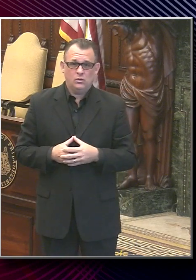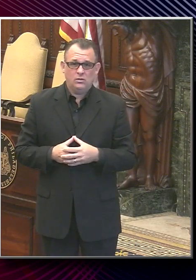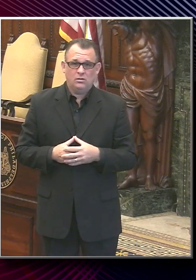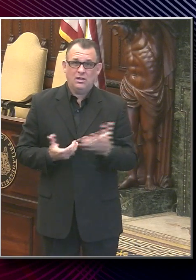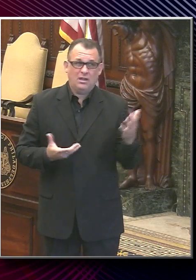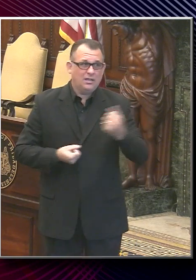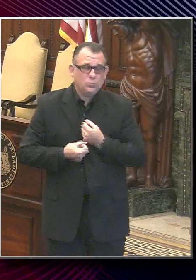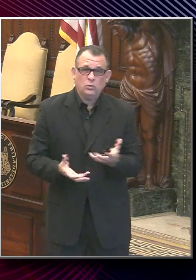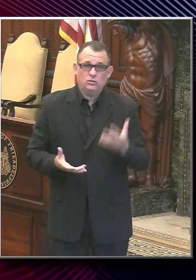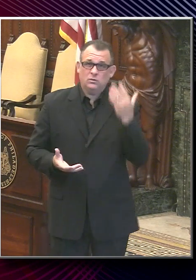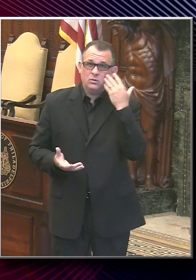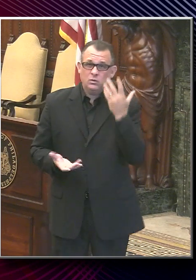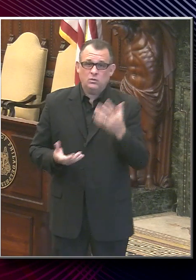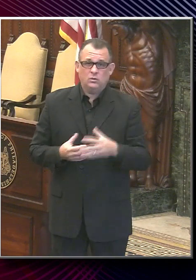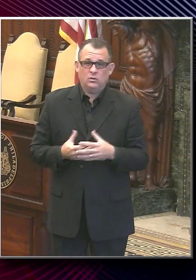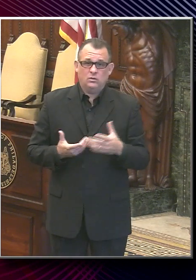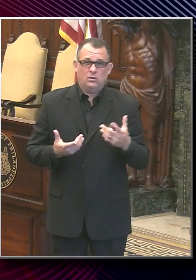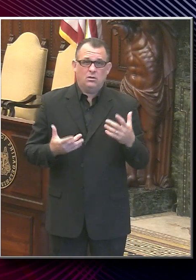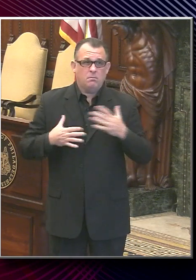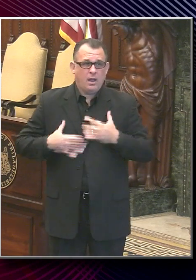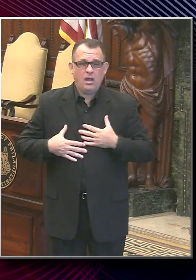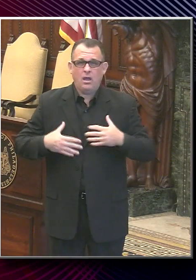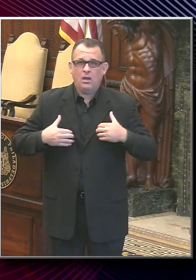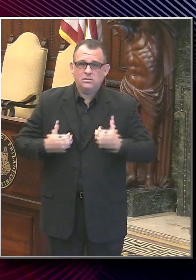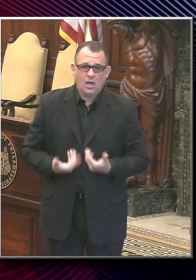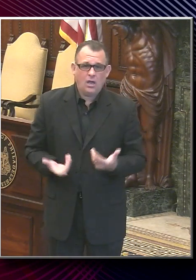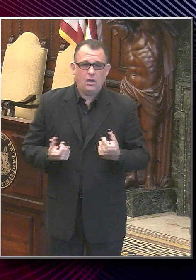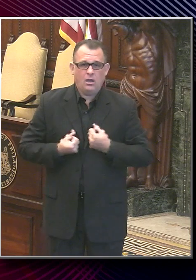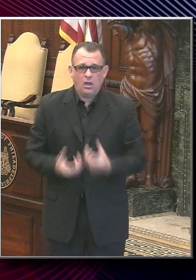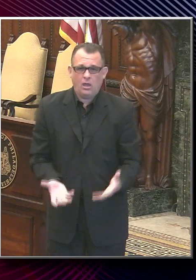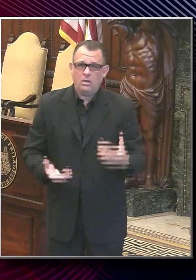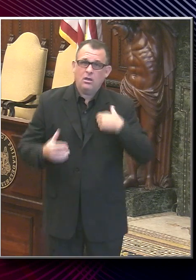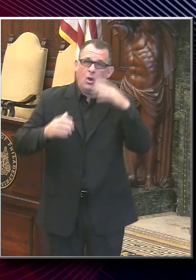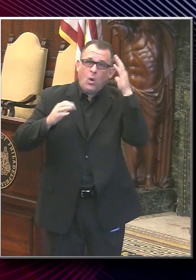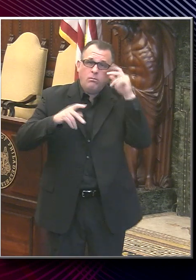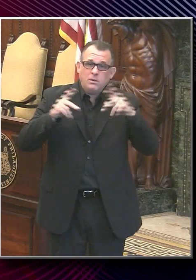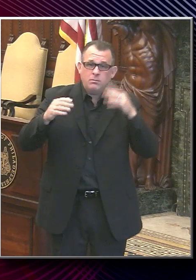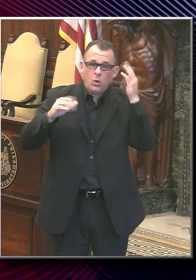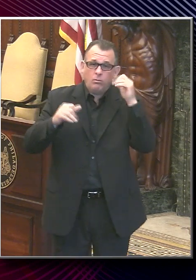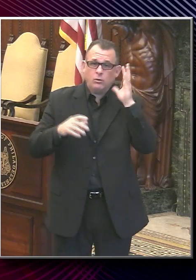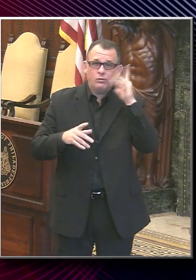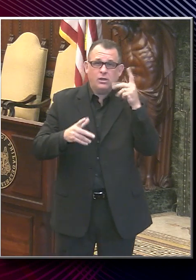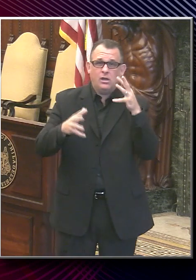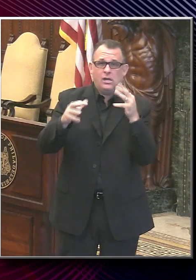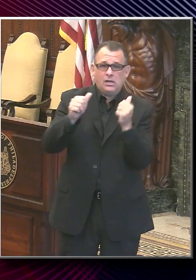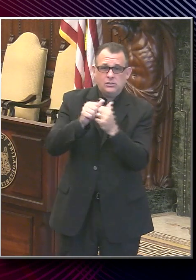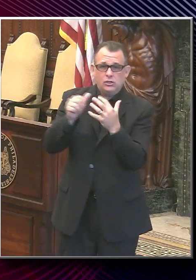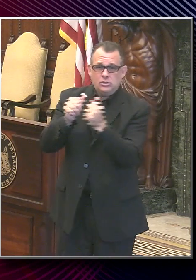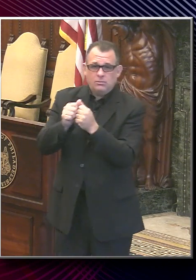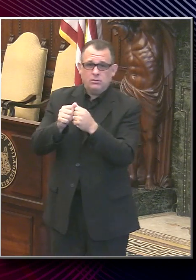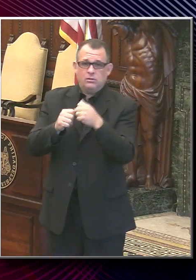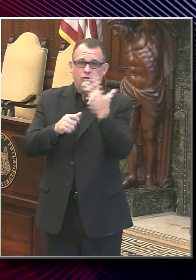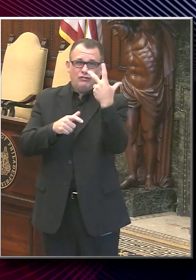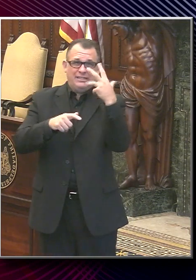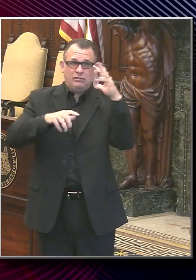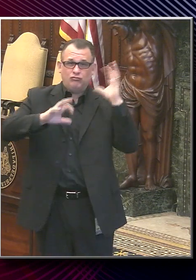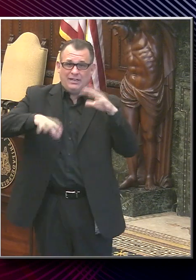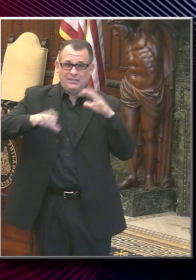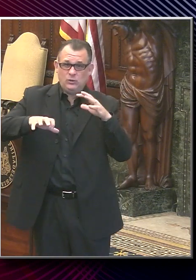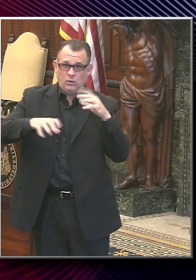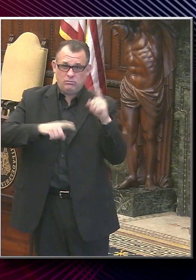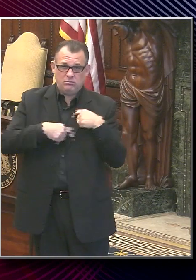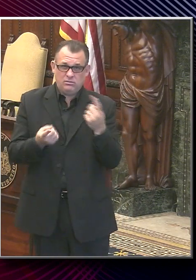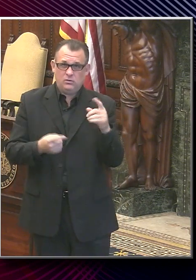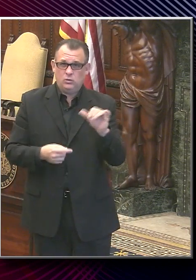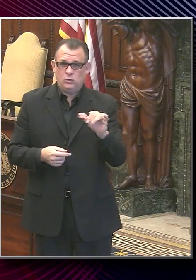exhausted, and we're hiring more people, and this will work itself out. We've had 3 storms in the interim. So